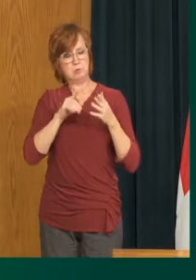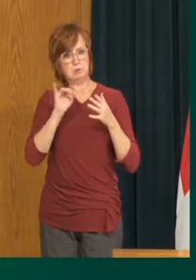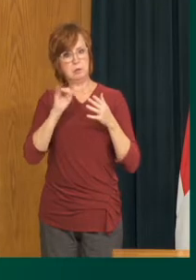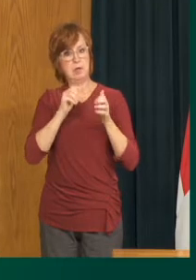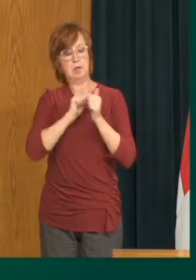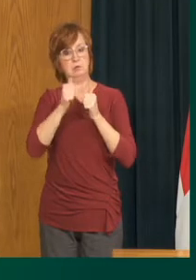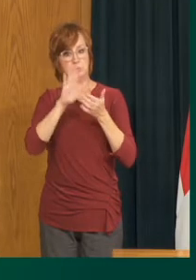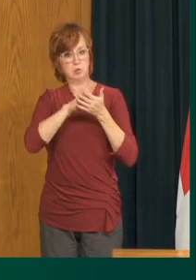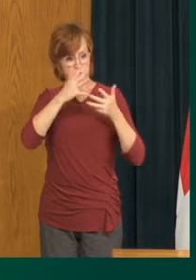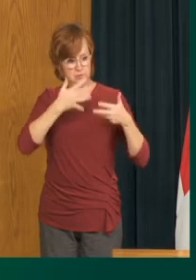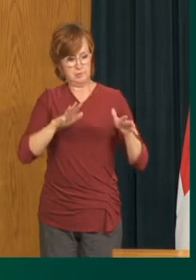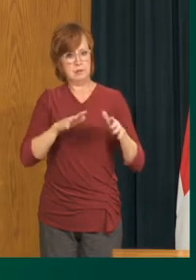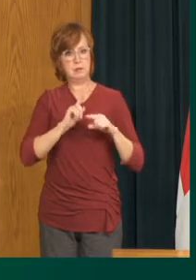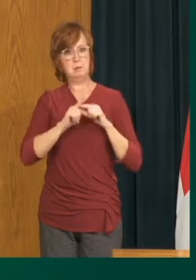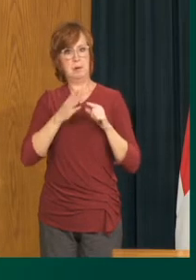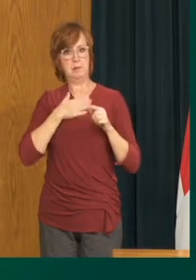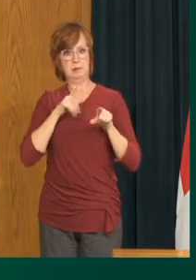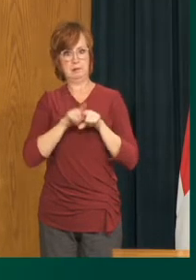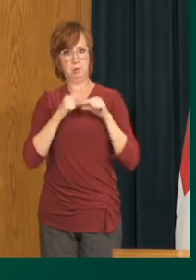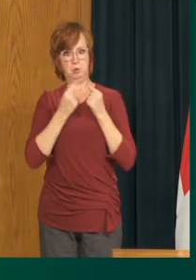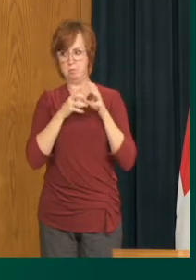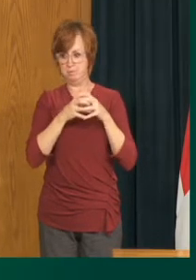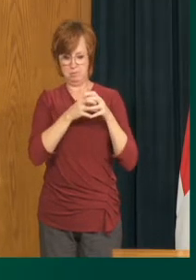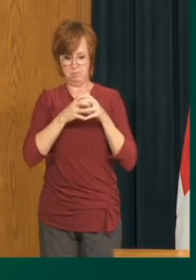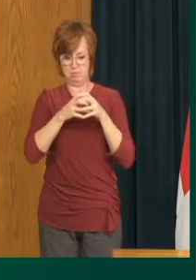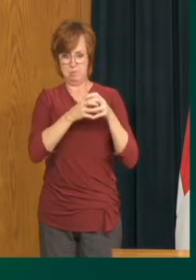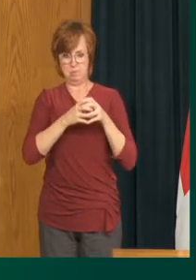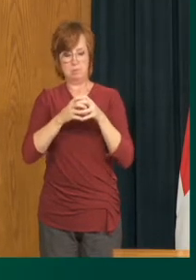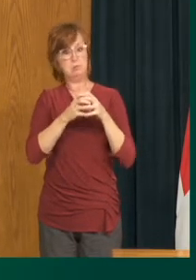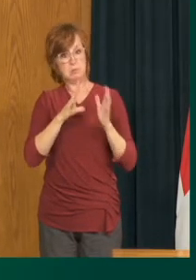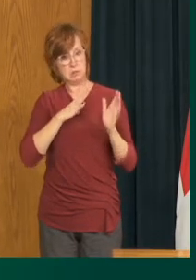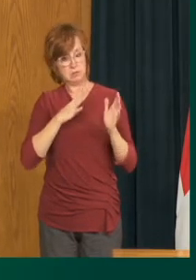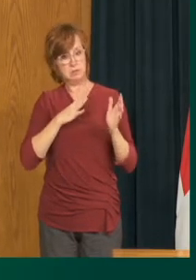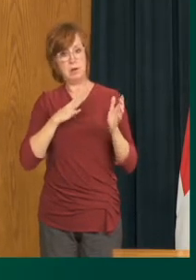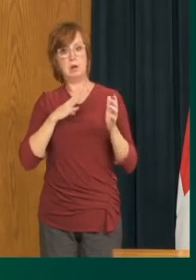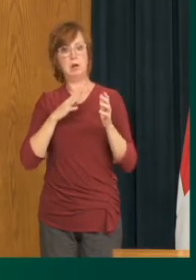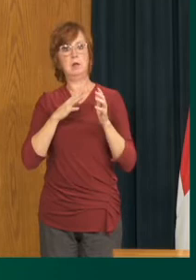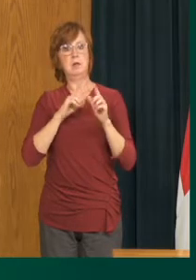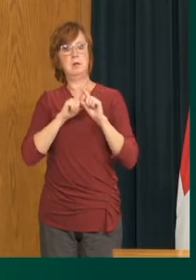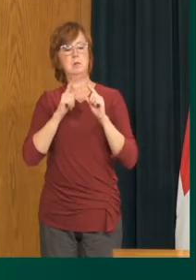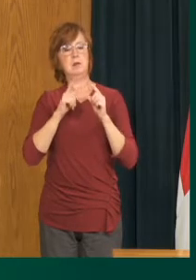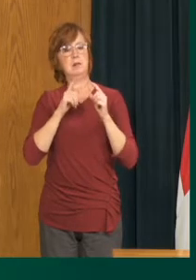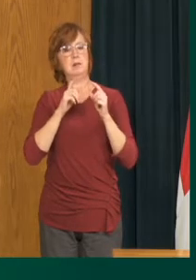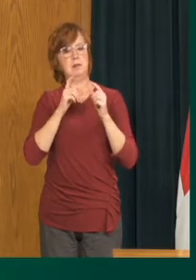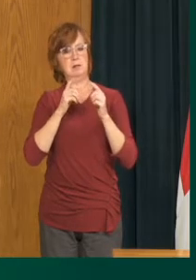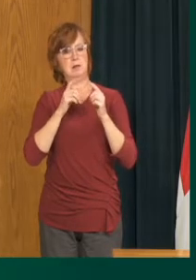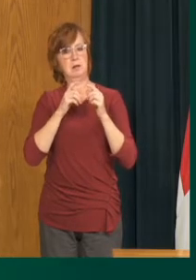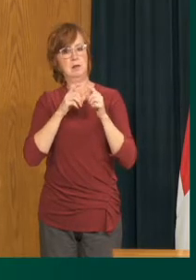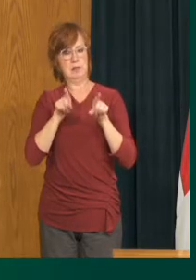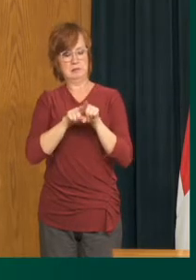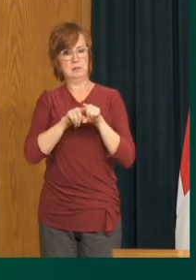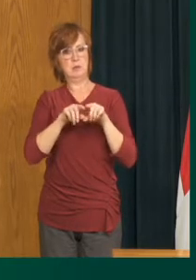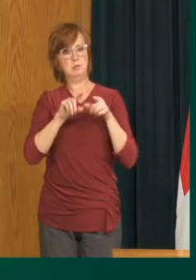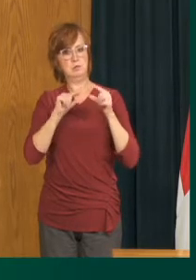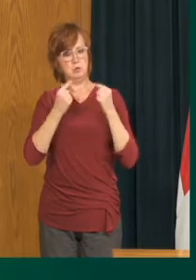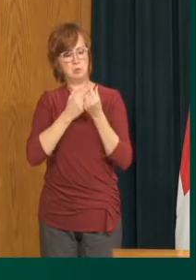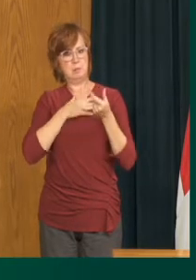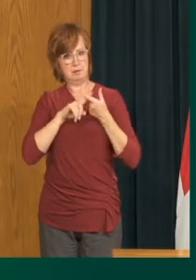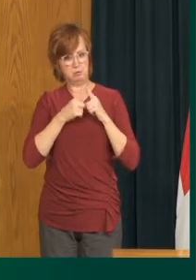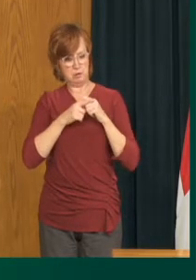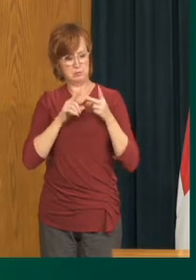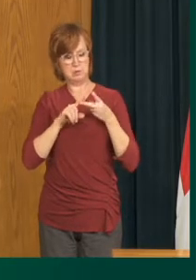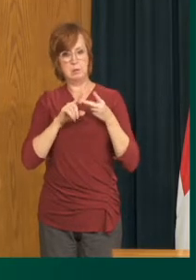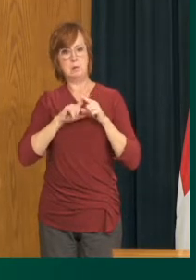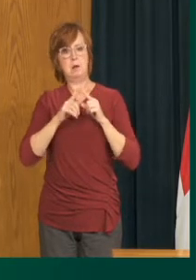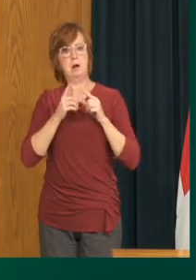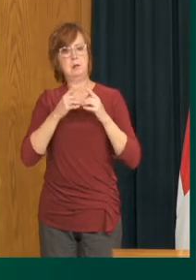after school, sticking to the same consistent group of friends and maintaining that physical distance among people who are not part